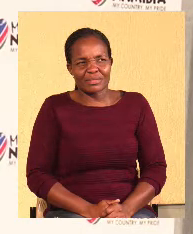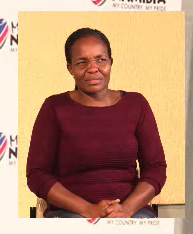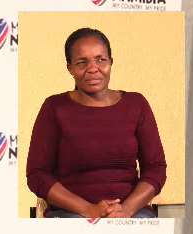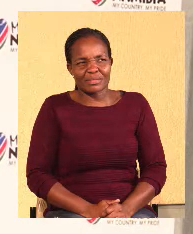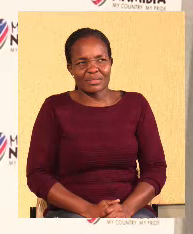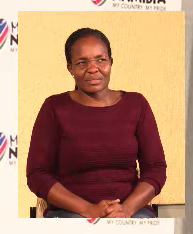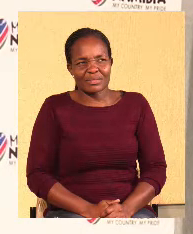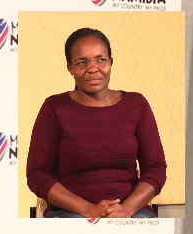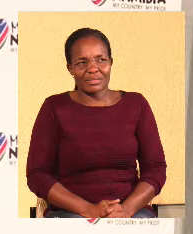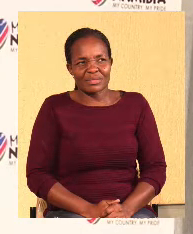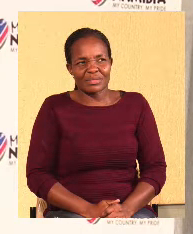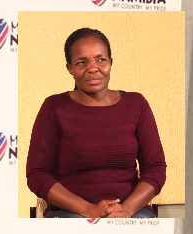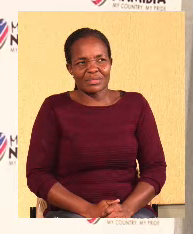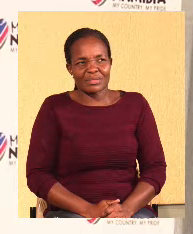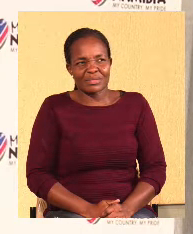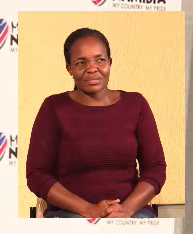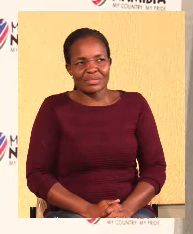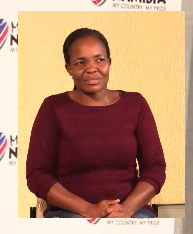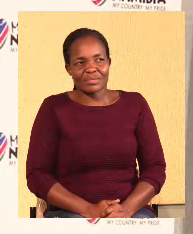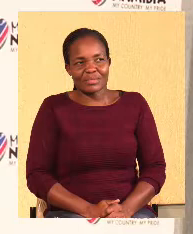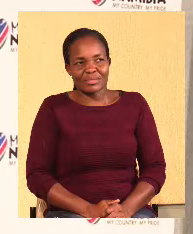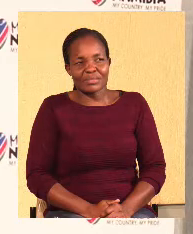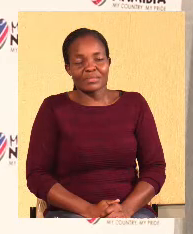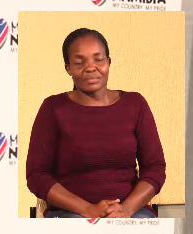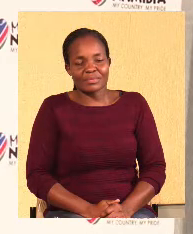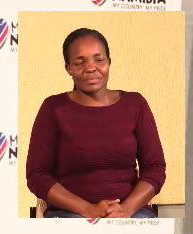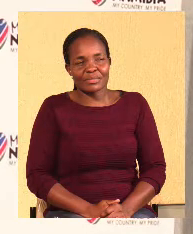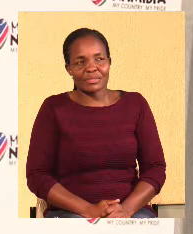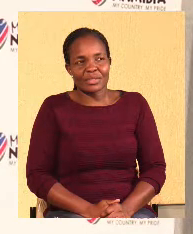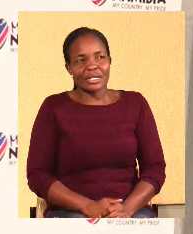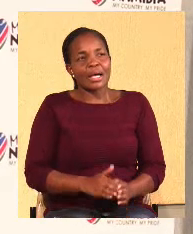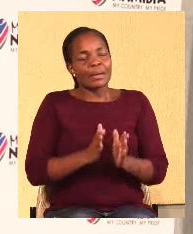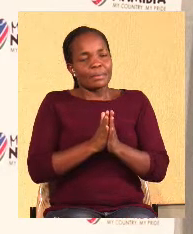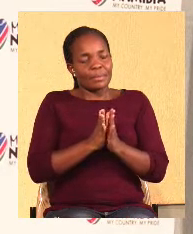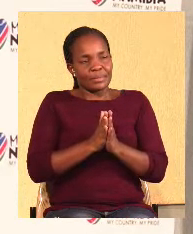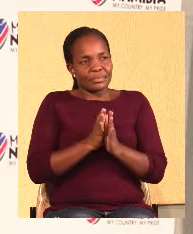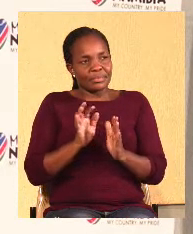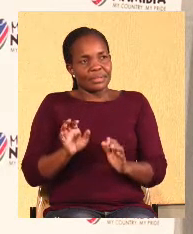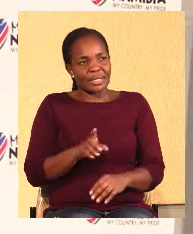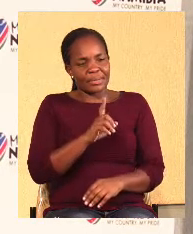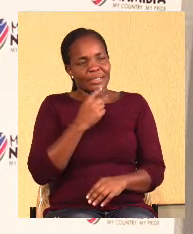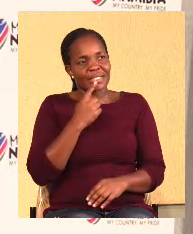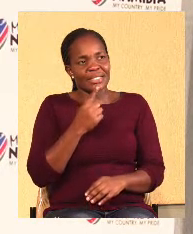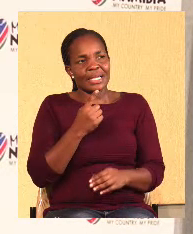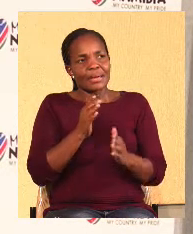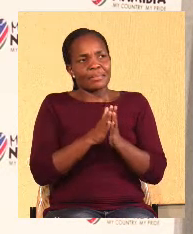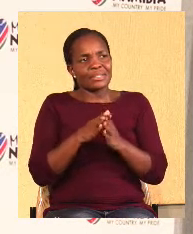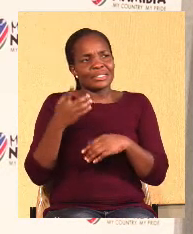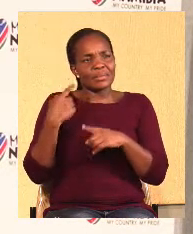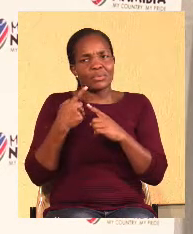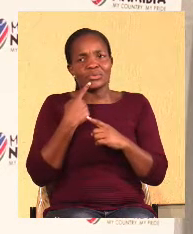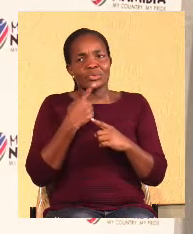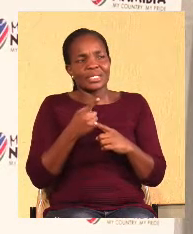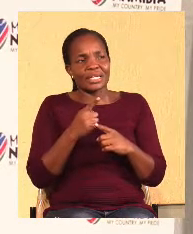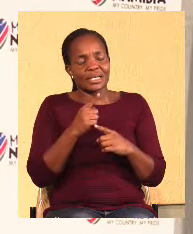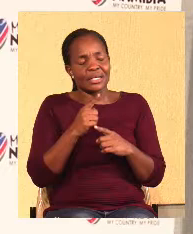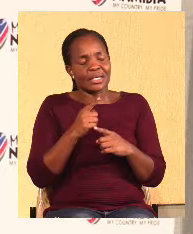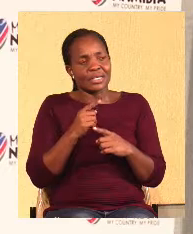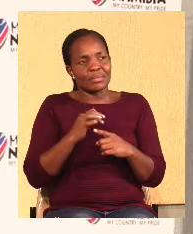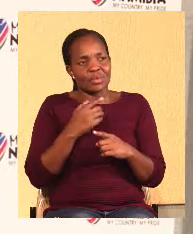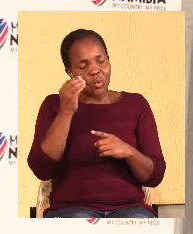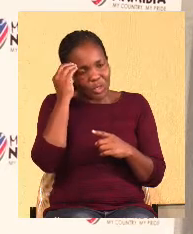zone 1, which one is zone 2, and which one is zone 3? If you can have the details again, the information of the zones.